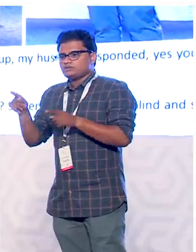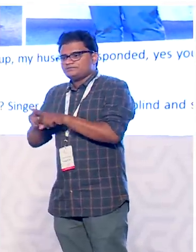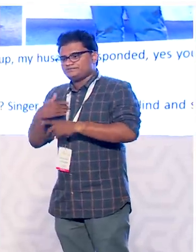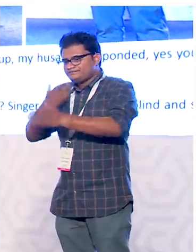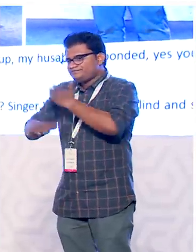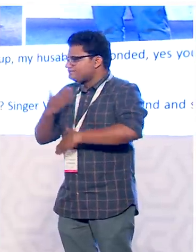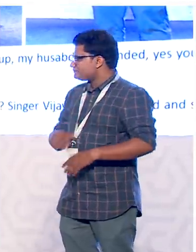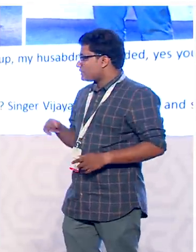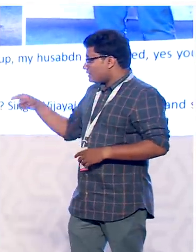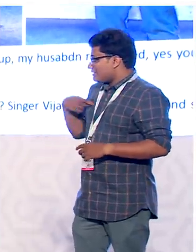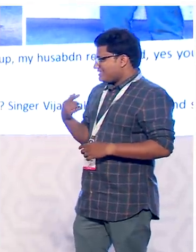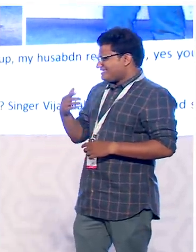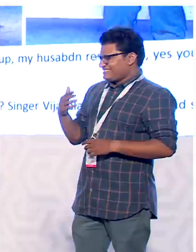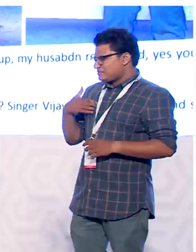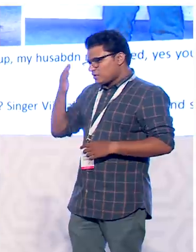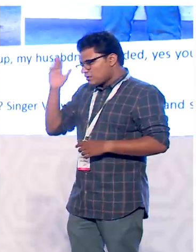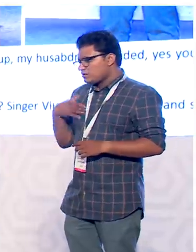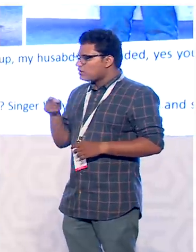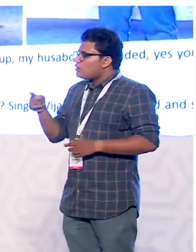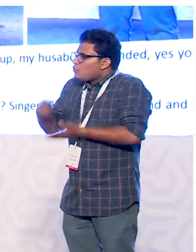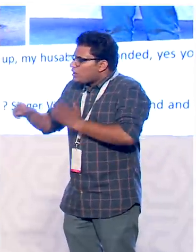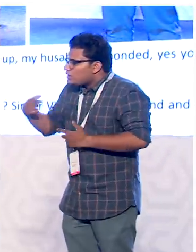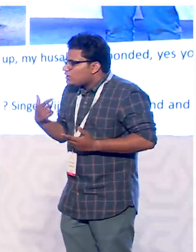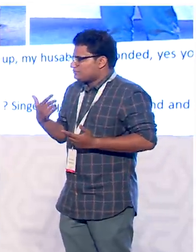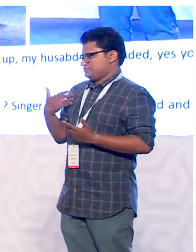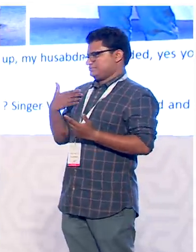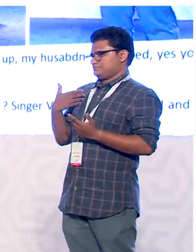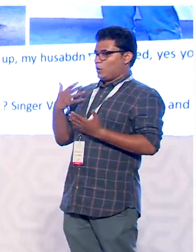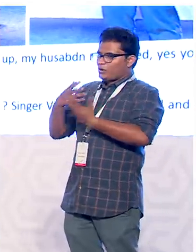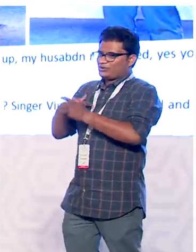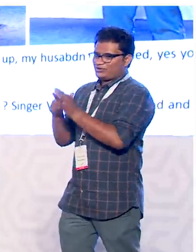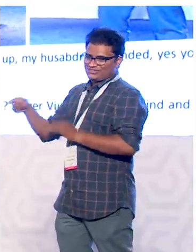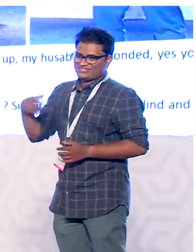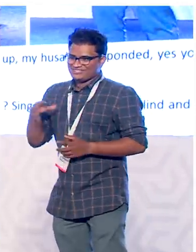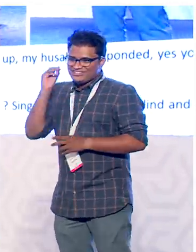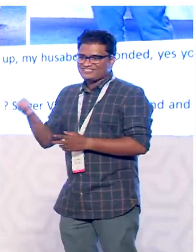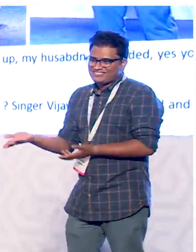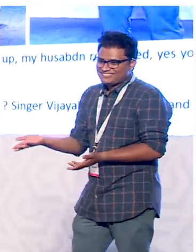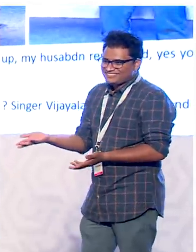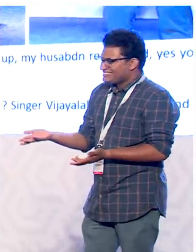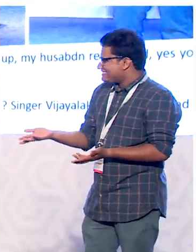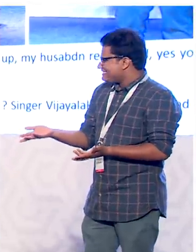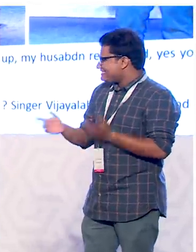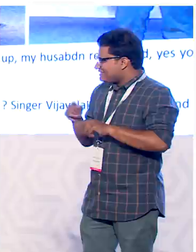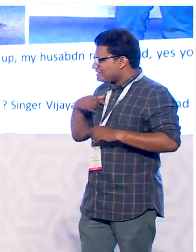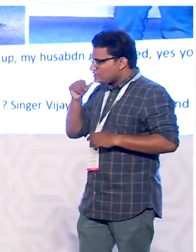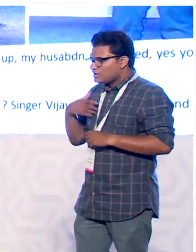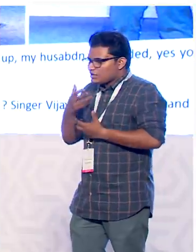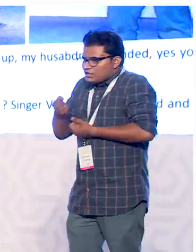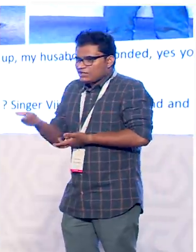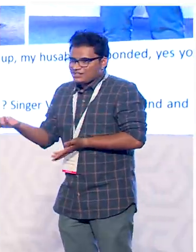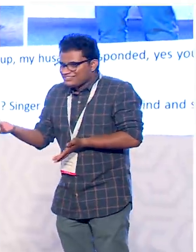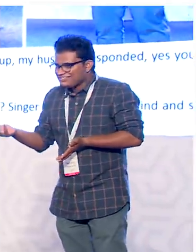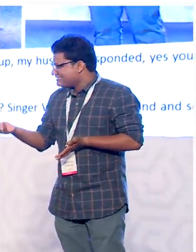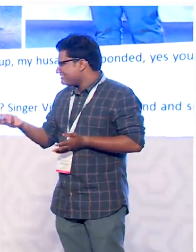are the fact that you don't even know about it is, I think, wonderful. Because it's not, I mean, they're treated equally in the